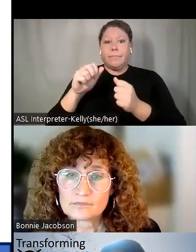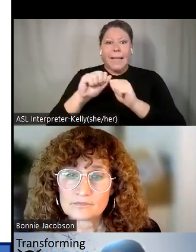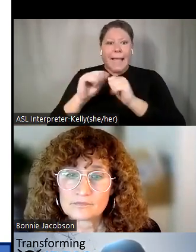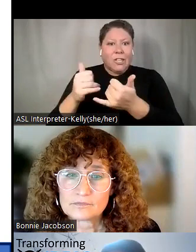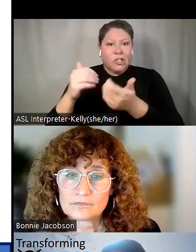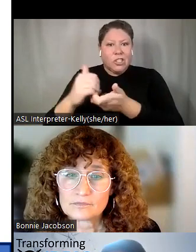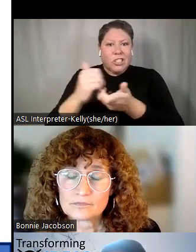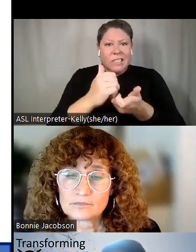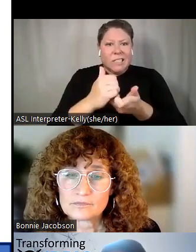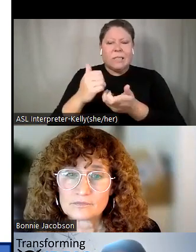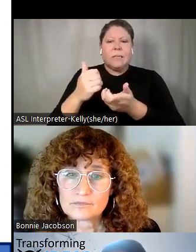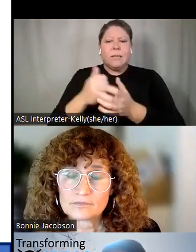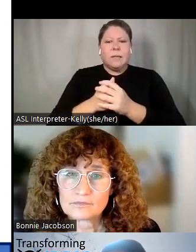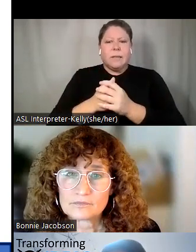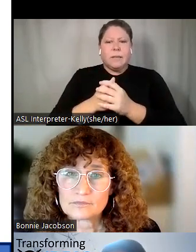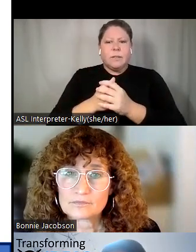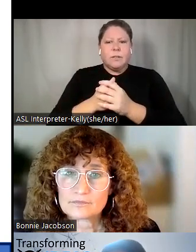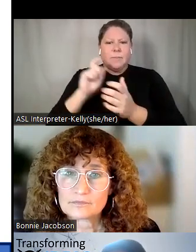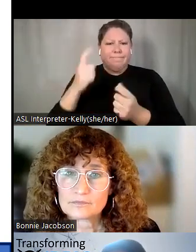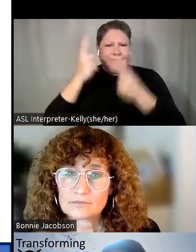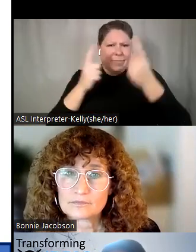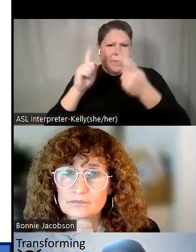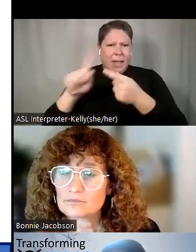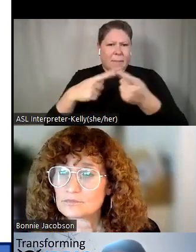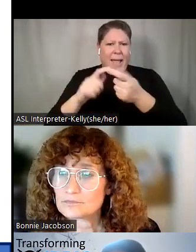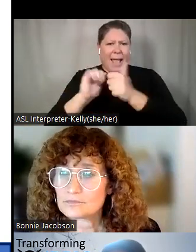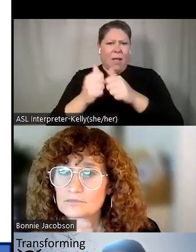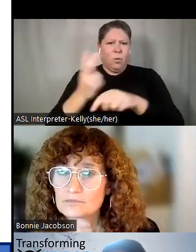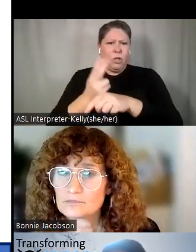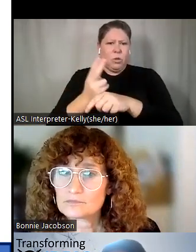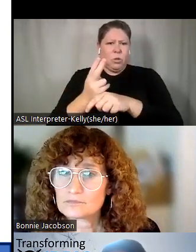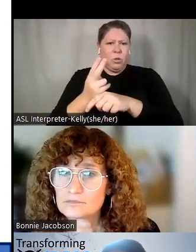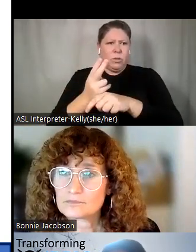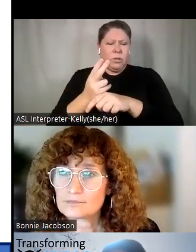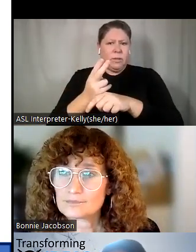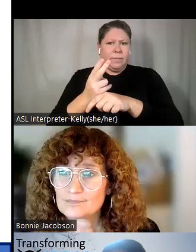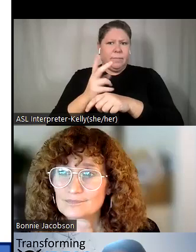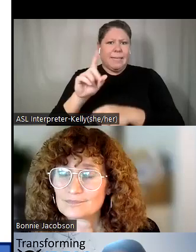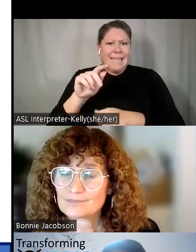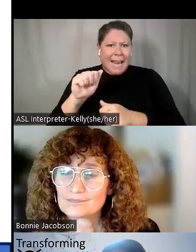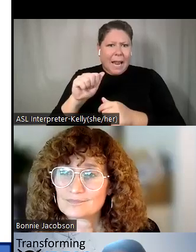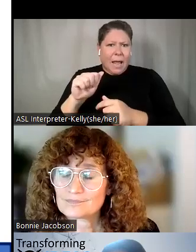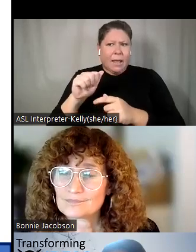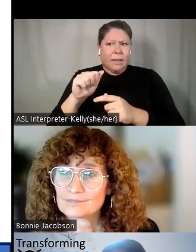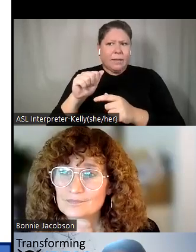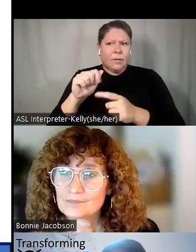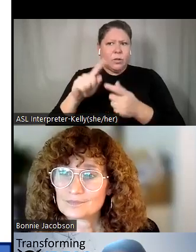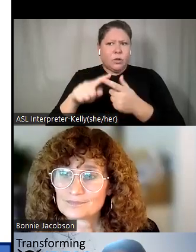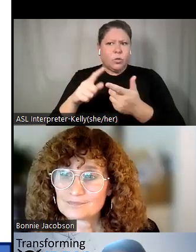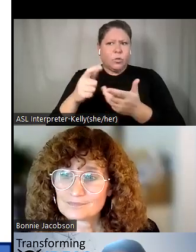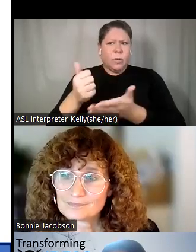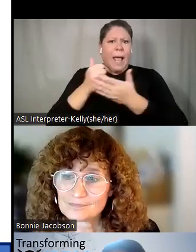it's really thinking about how we use data to inform, prioritize, and scope our improvement